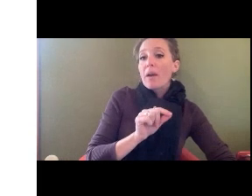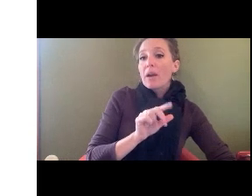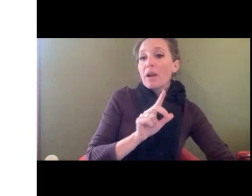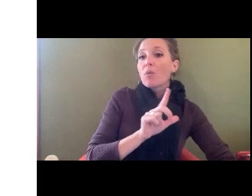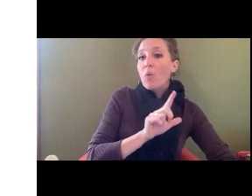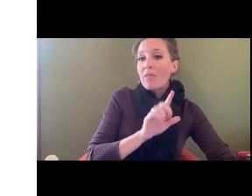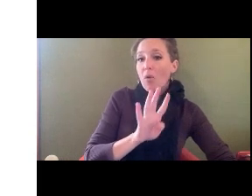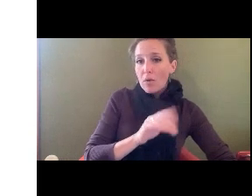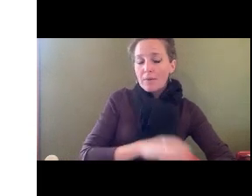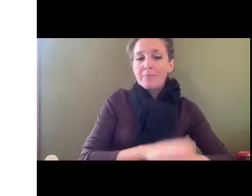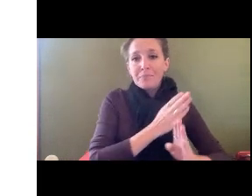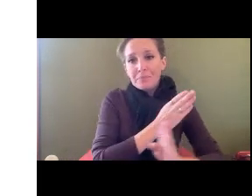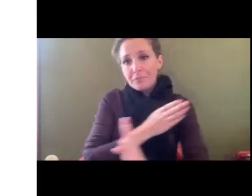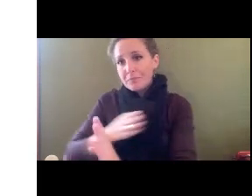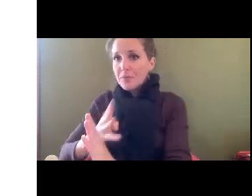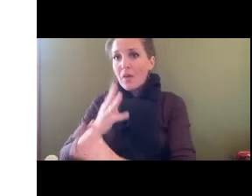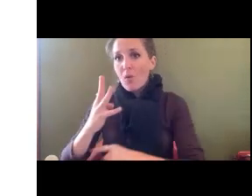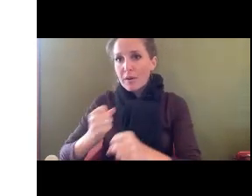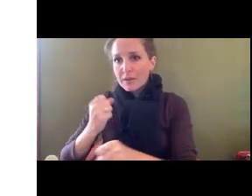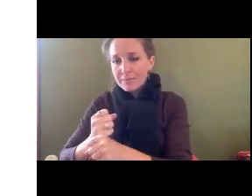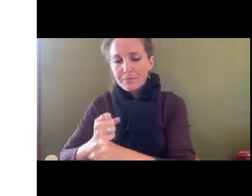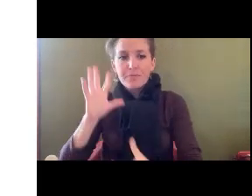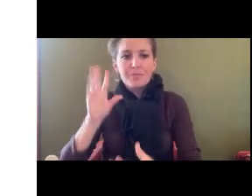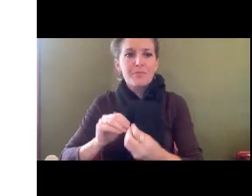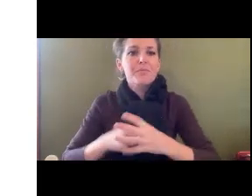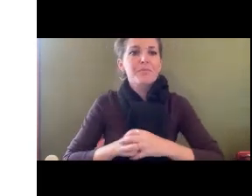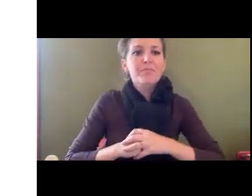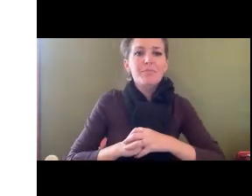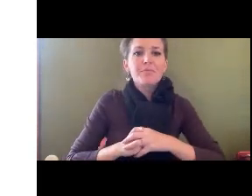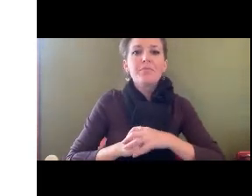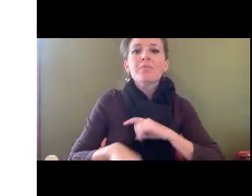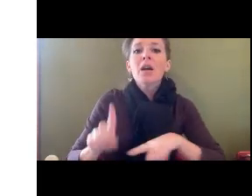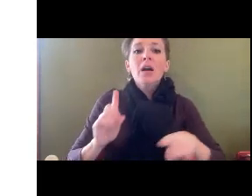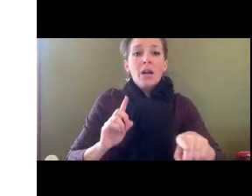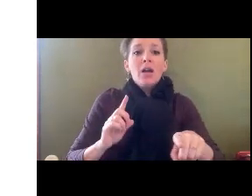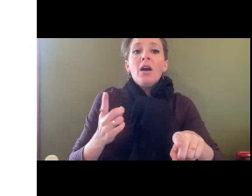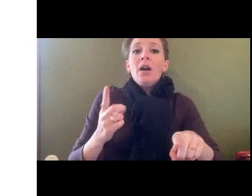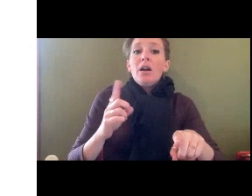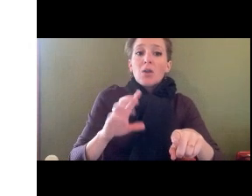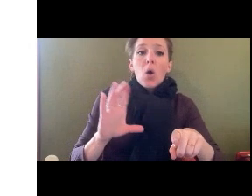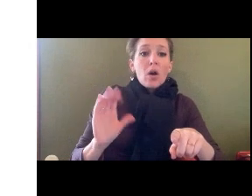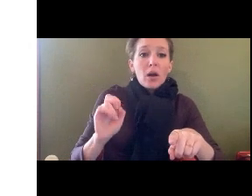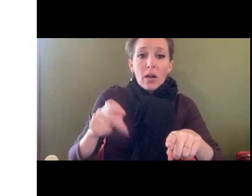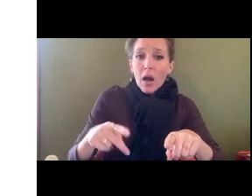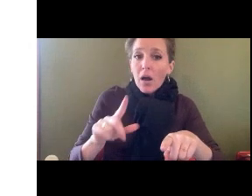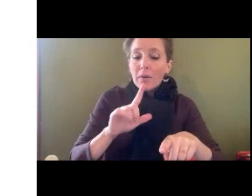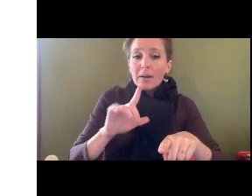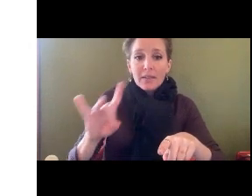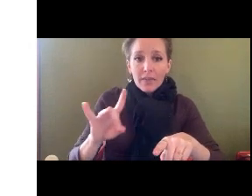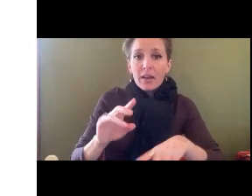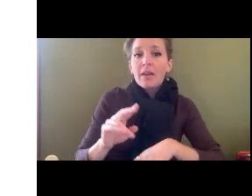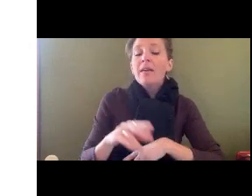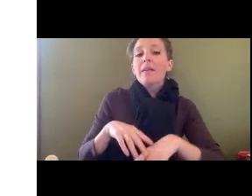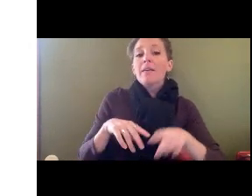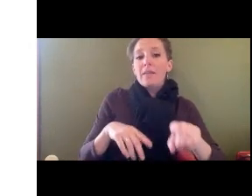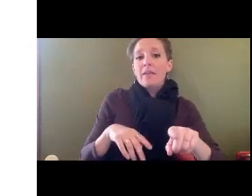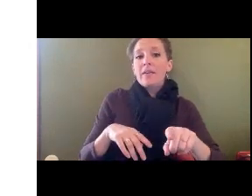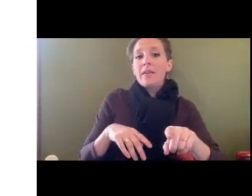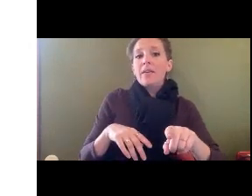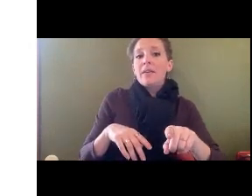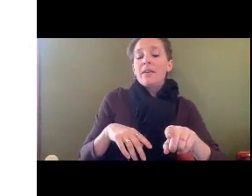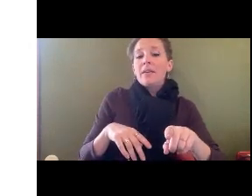So in touching on other recent UNFCCC negotiations that focus on agriculture, at COP27, countries